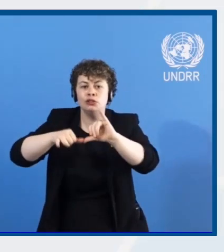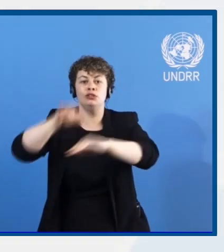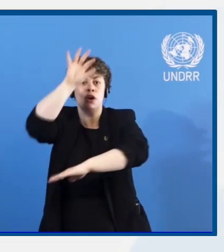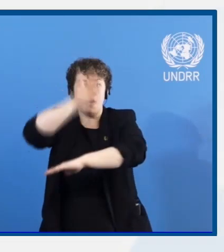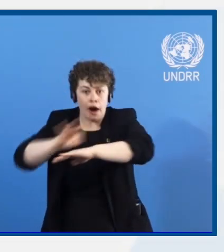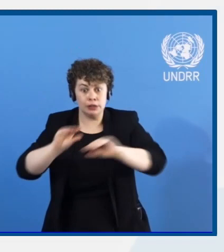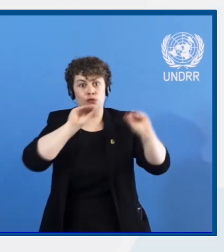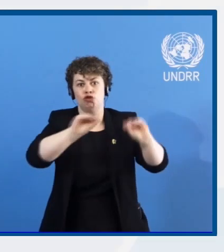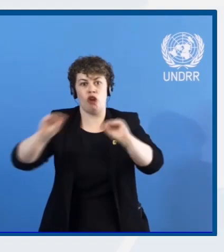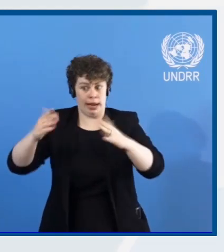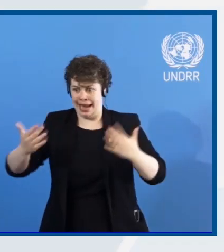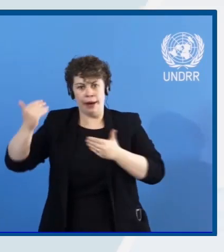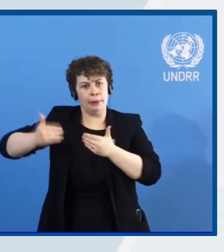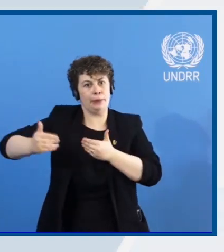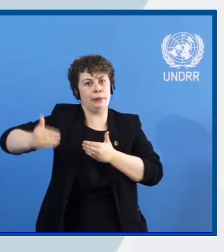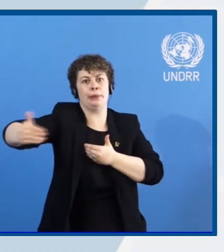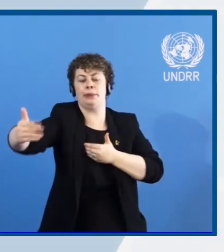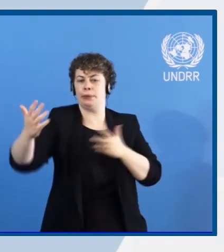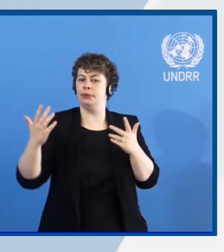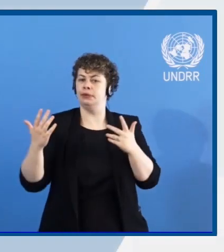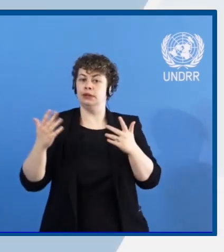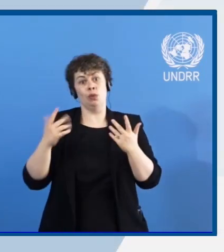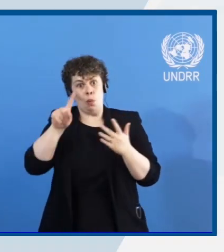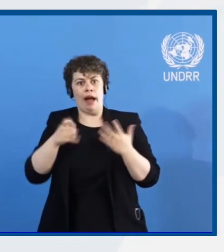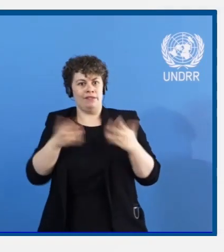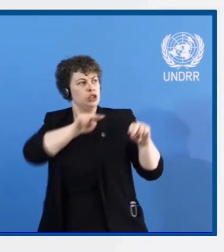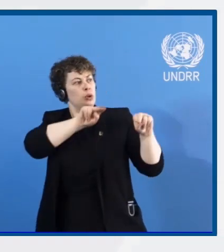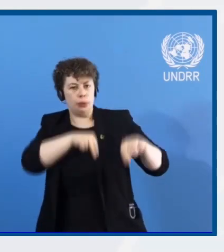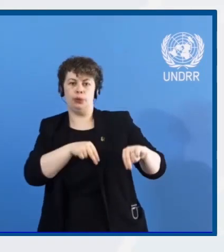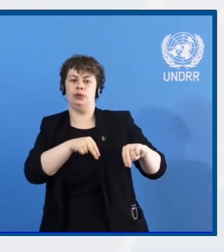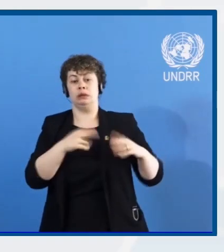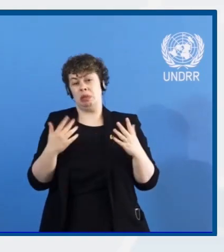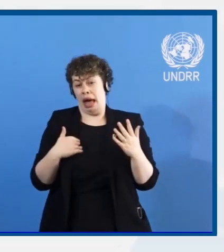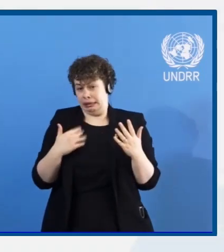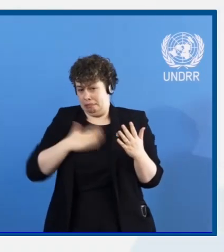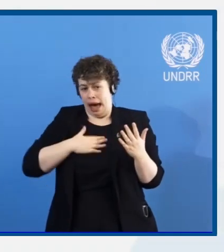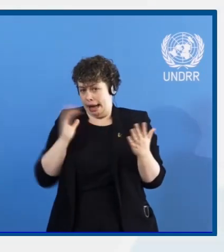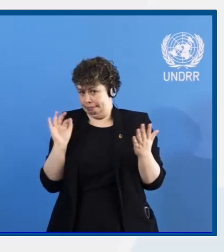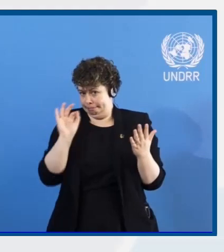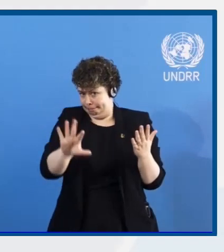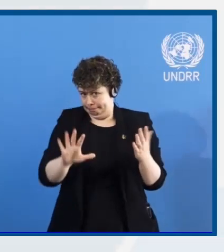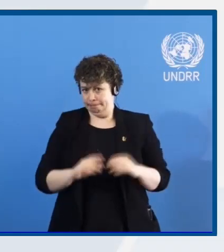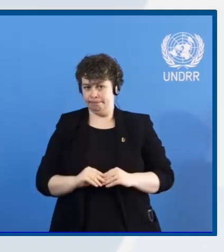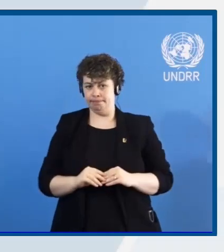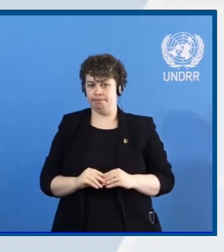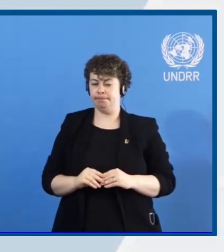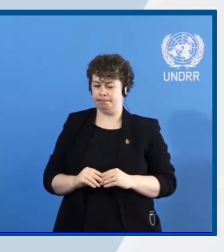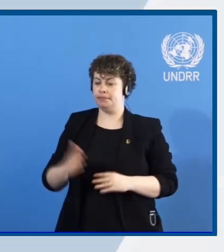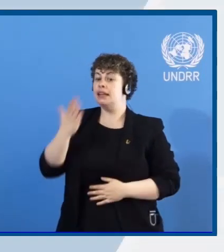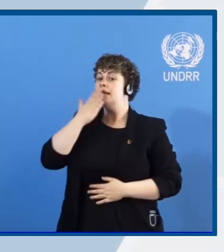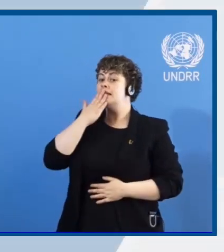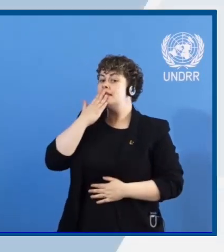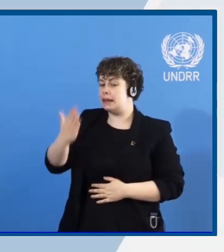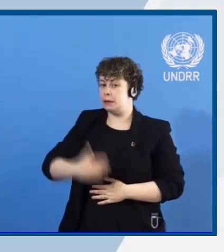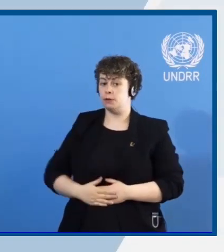So that is the closest example I could find to what you shared. Thank you, Nadine. Carlos,